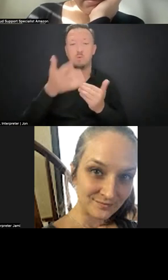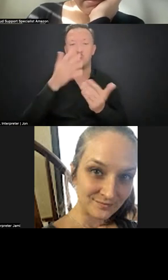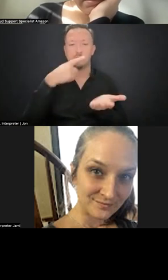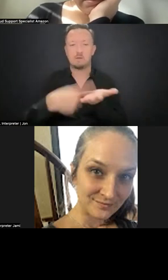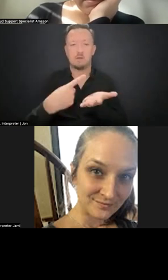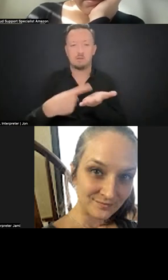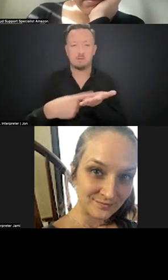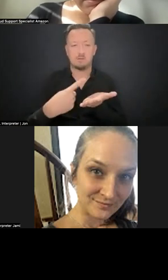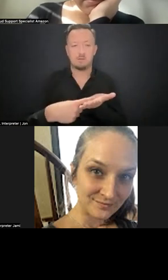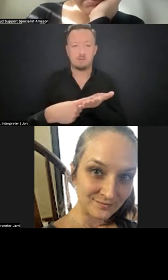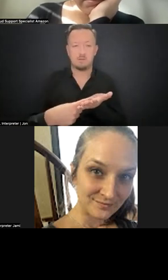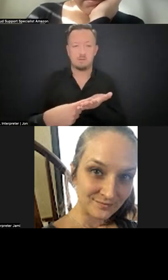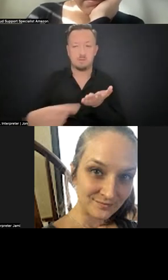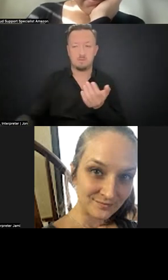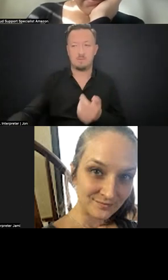is